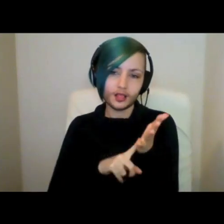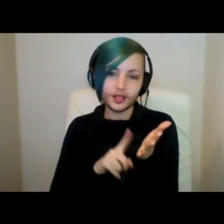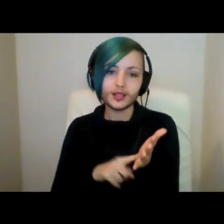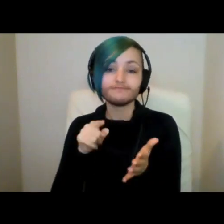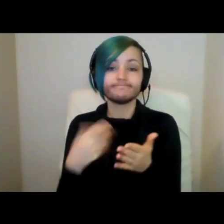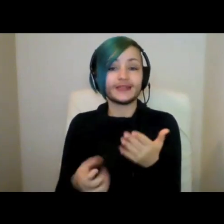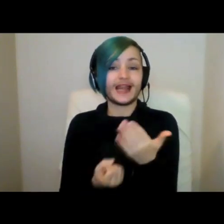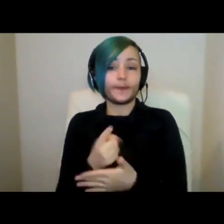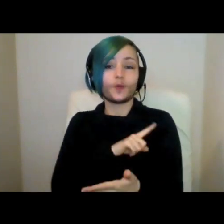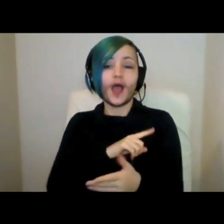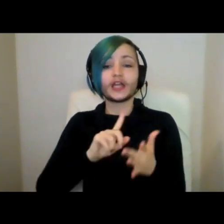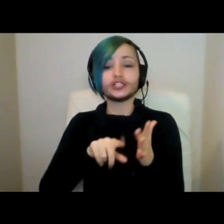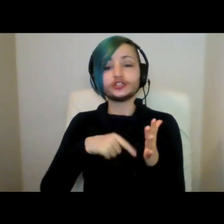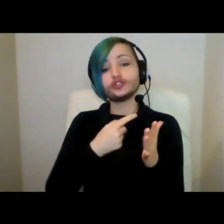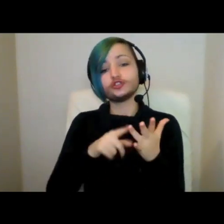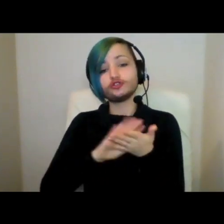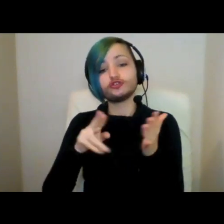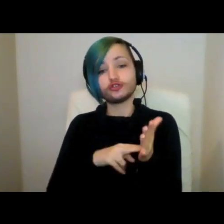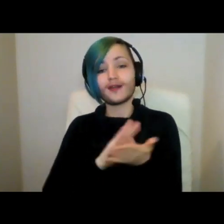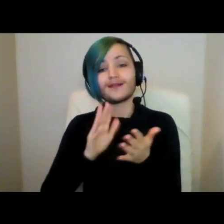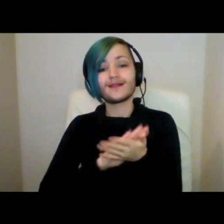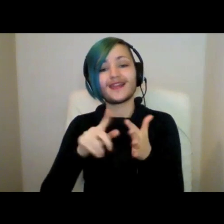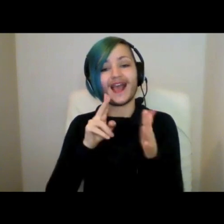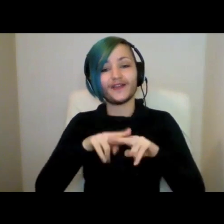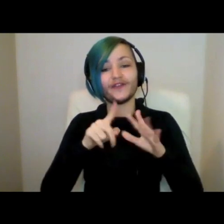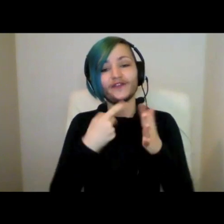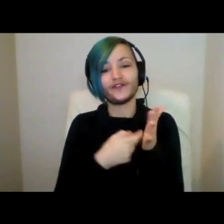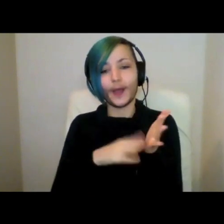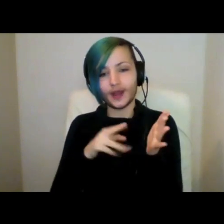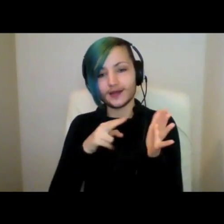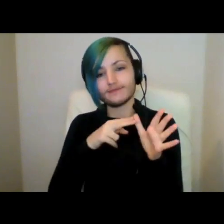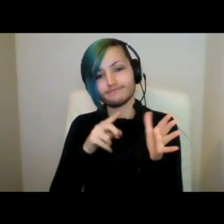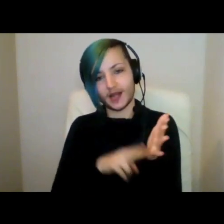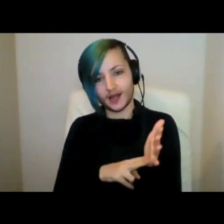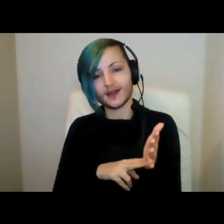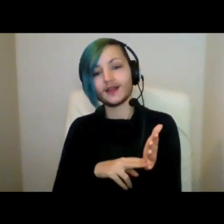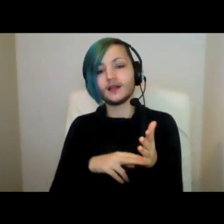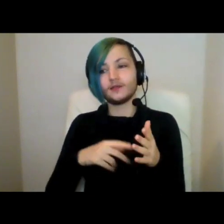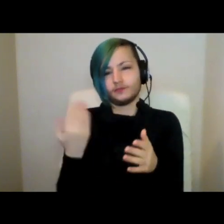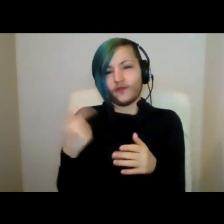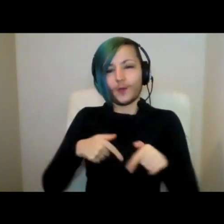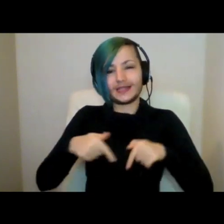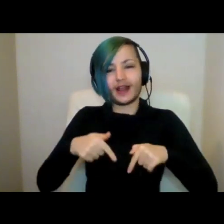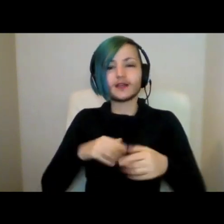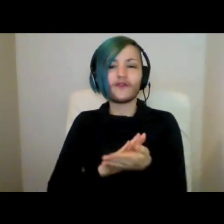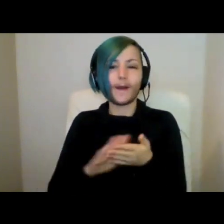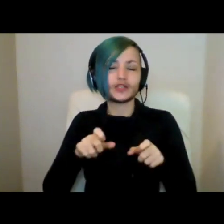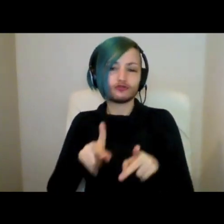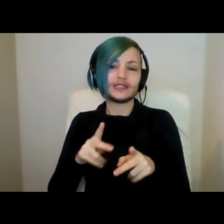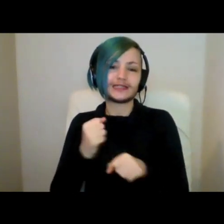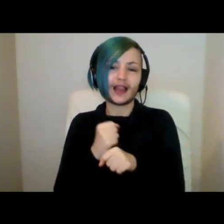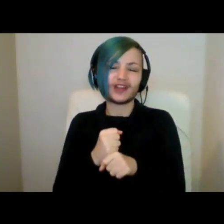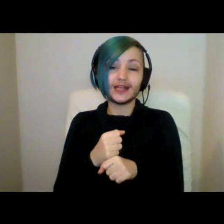John Hefferman, who is the director of Humber Street, or was a director of Humber Street Gallery, who featured in the film, though we didn't hear him